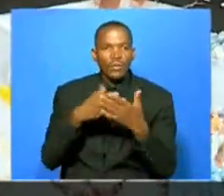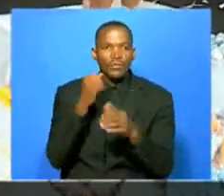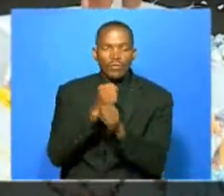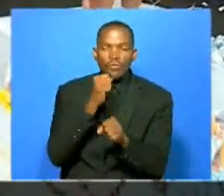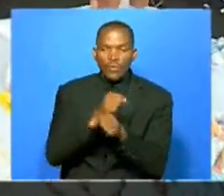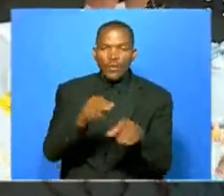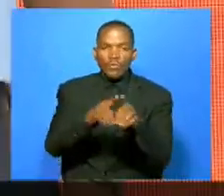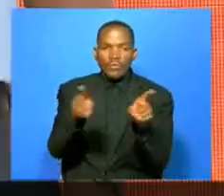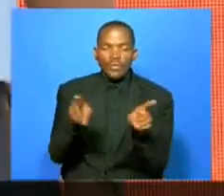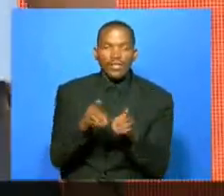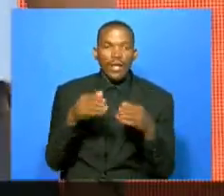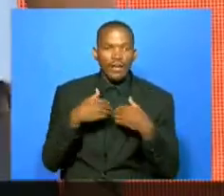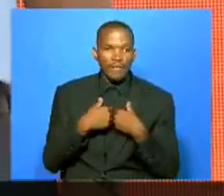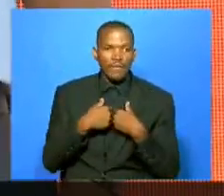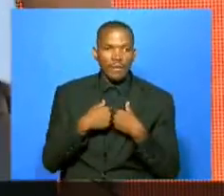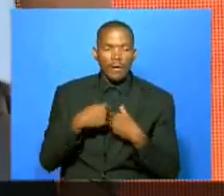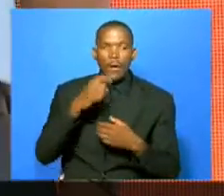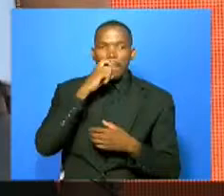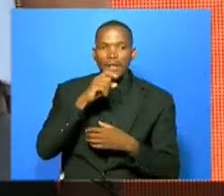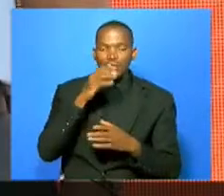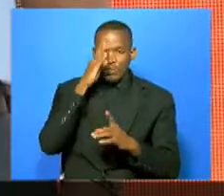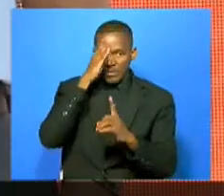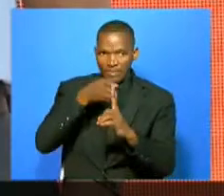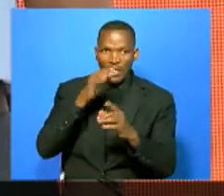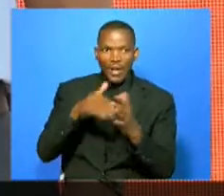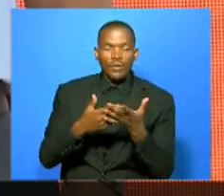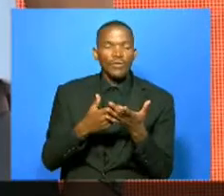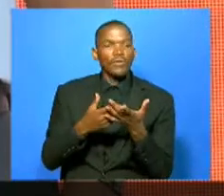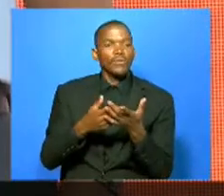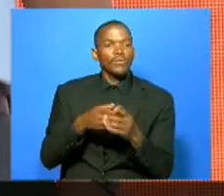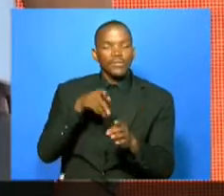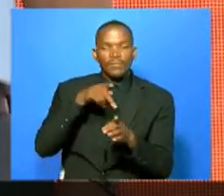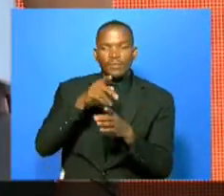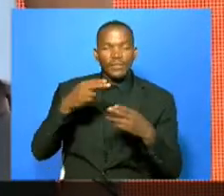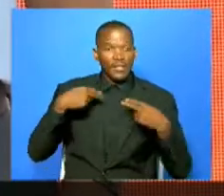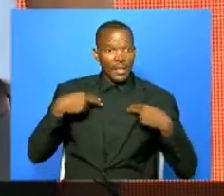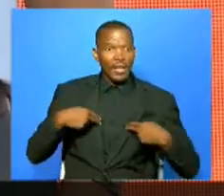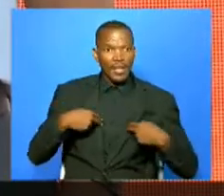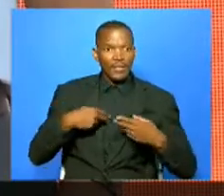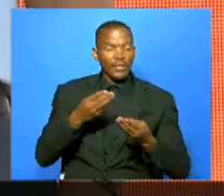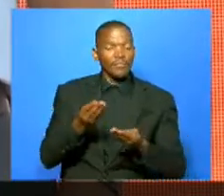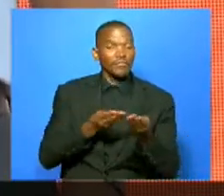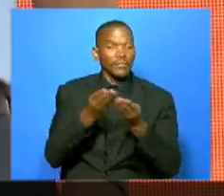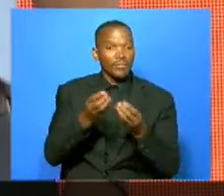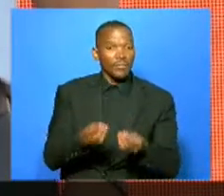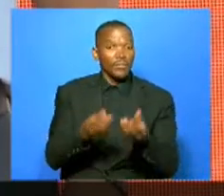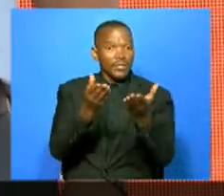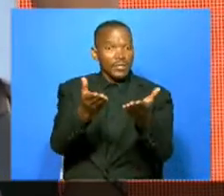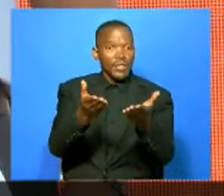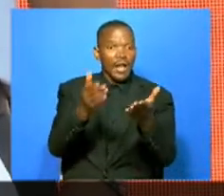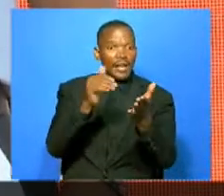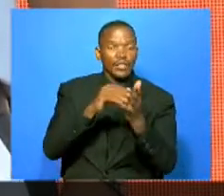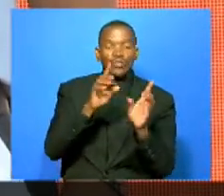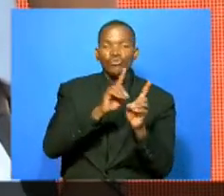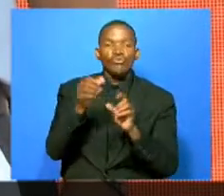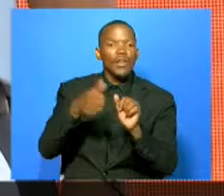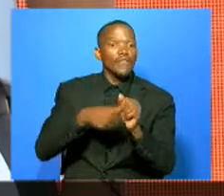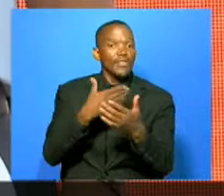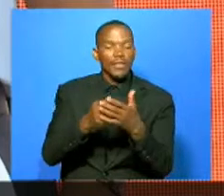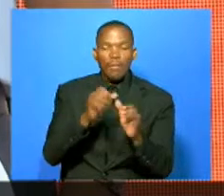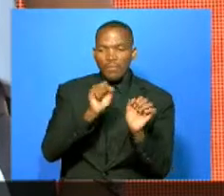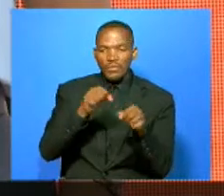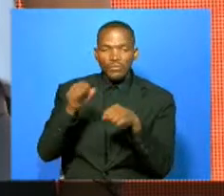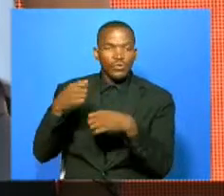direlang teng. We must facilitate proper safety and health provisions and do everything possible